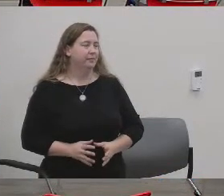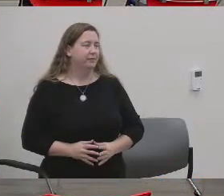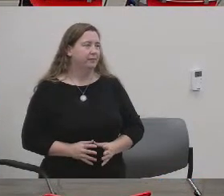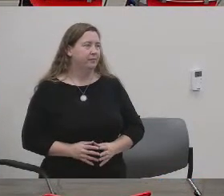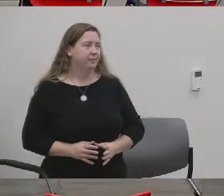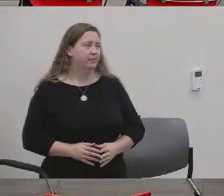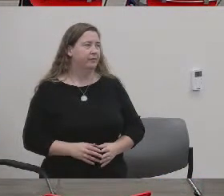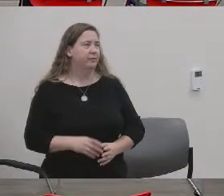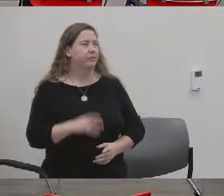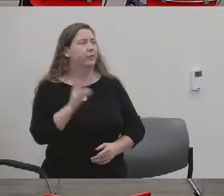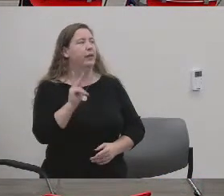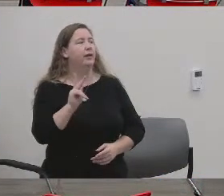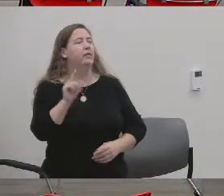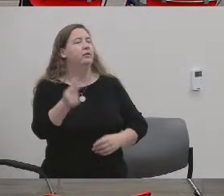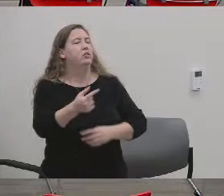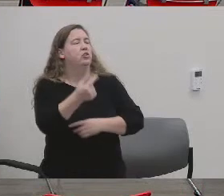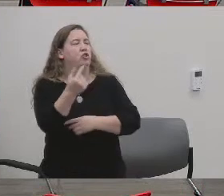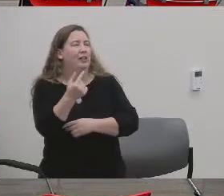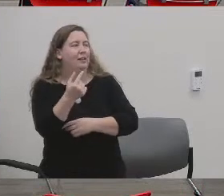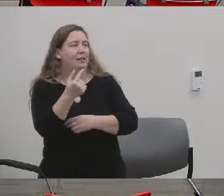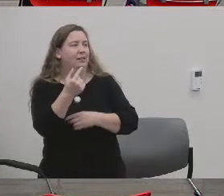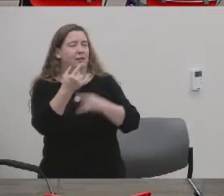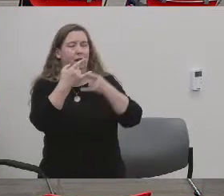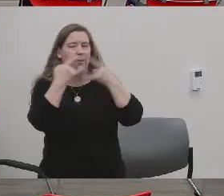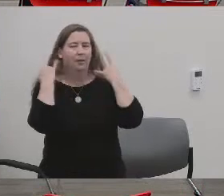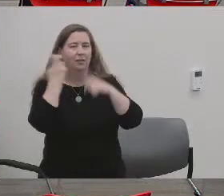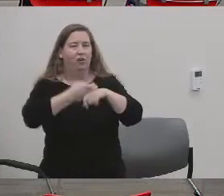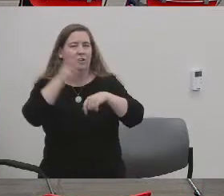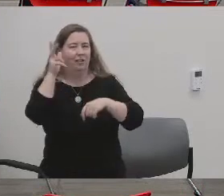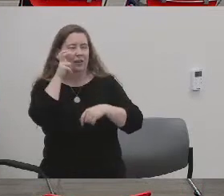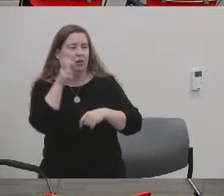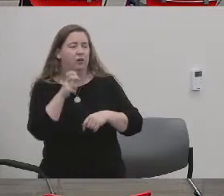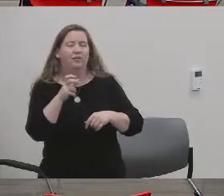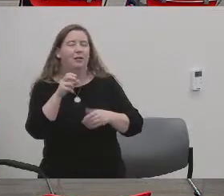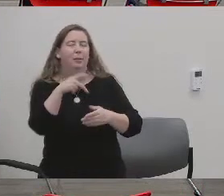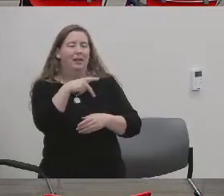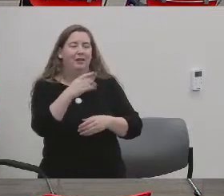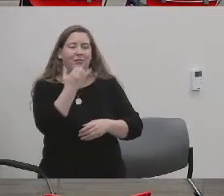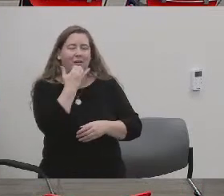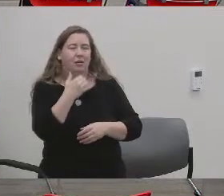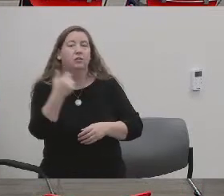G like George. Oh, I was putting in D. Ah.